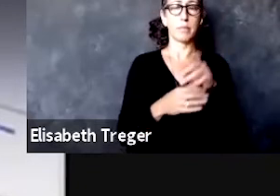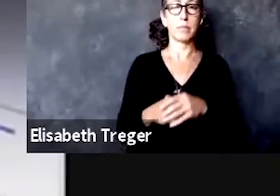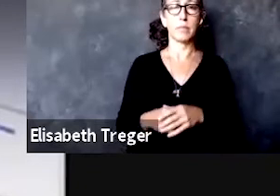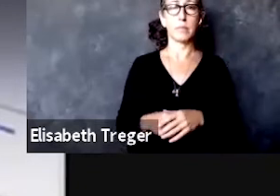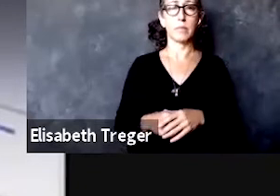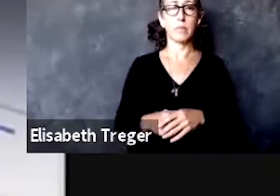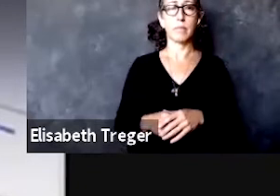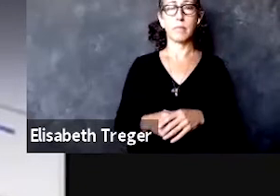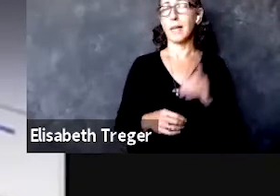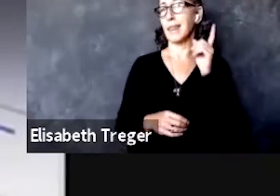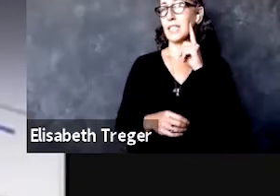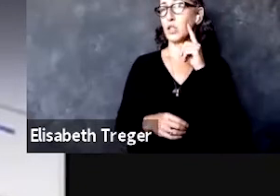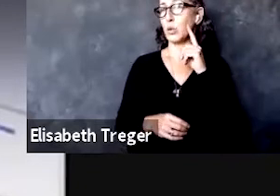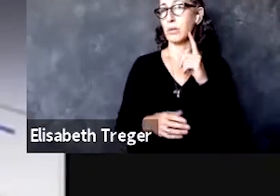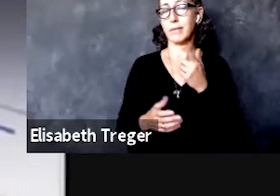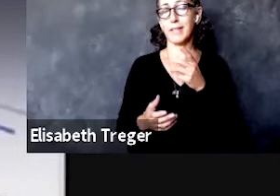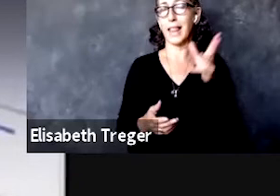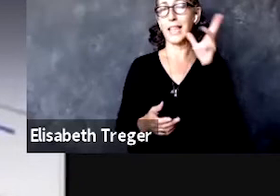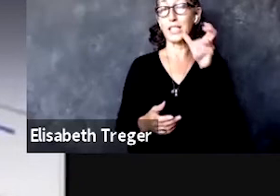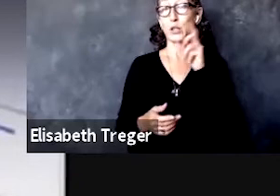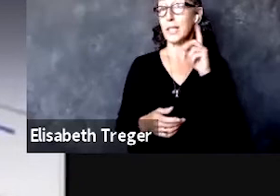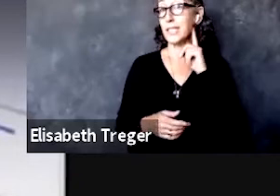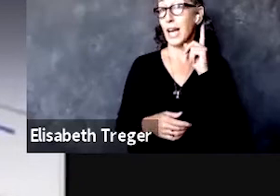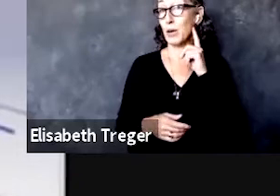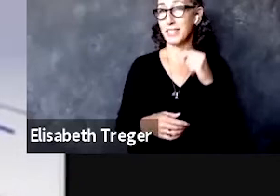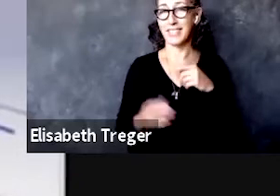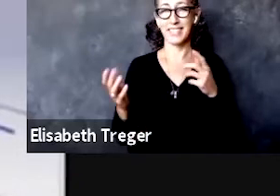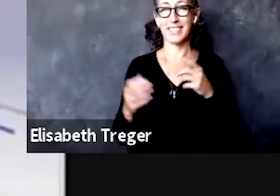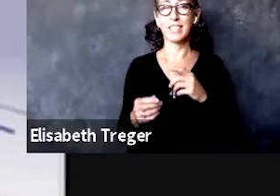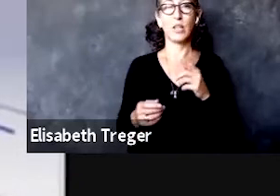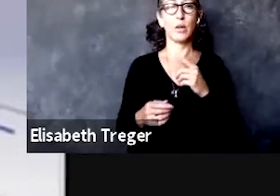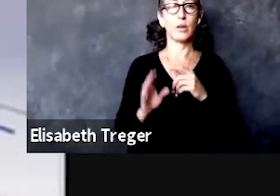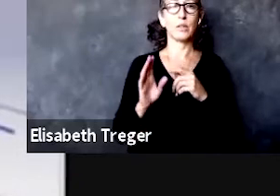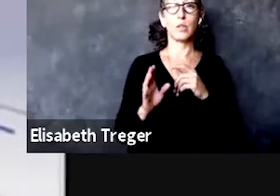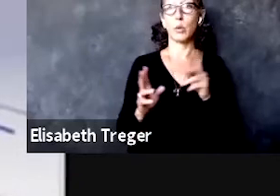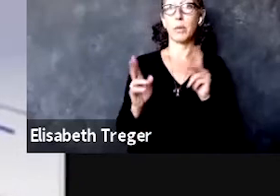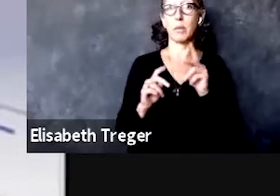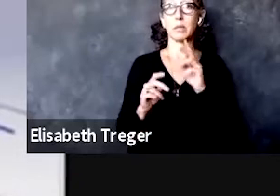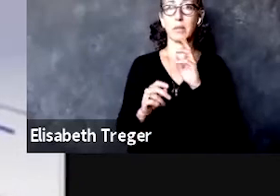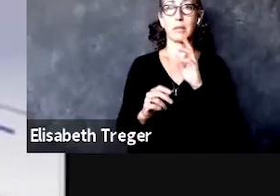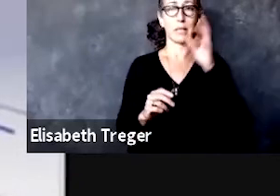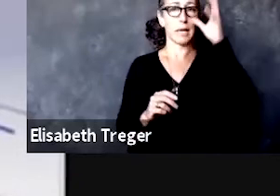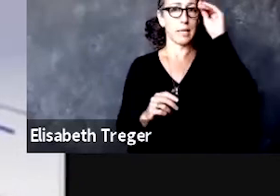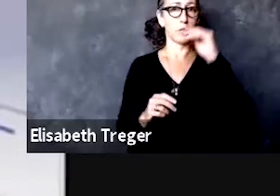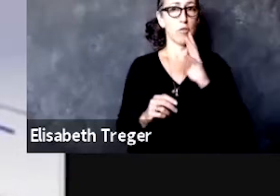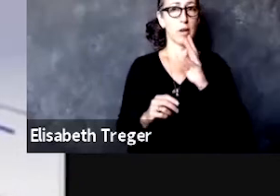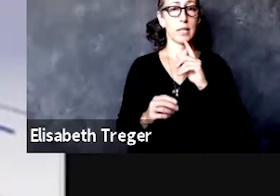sound, not to the slide. I'll give you some examples. So the unemployed, I mean, these are people who may have had to say to their kids, you